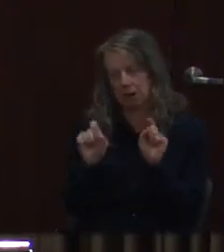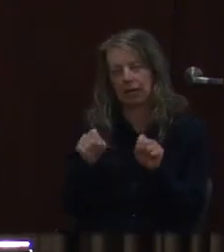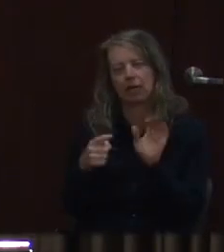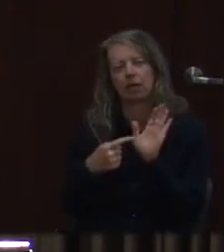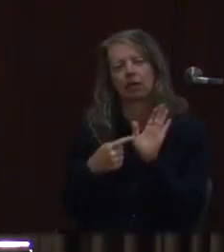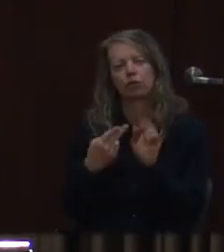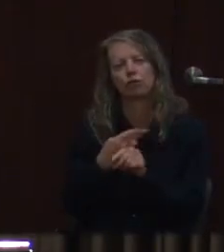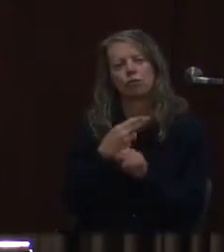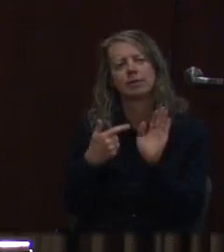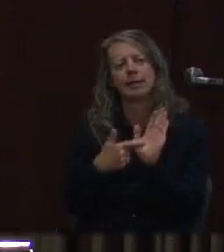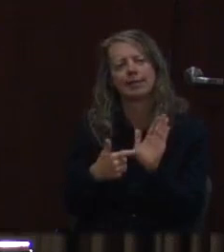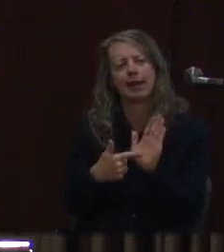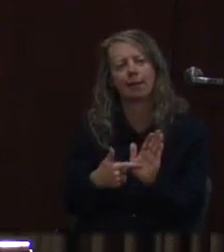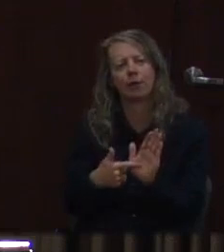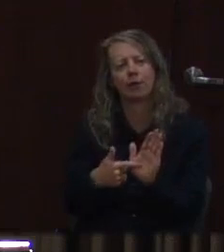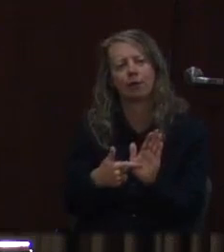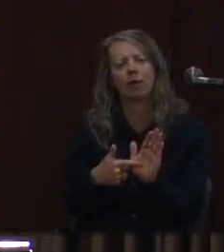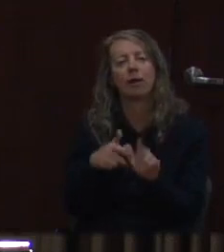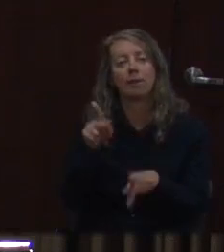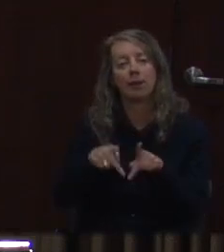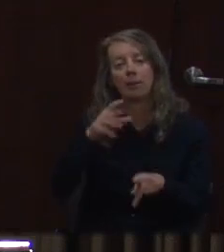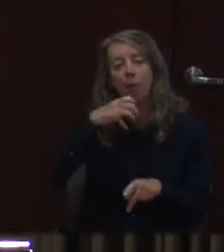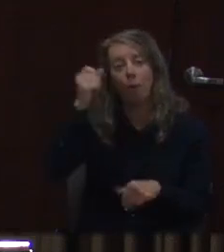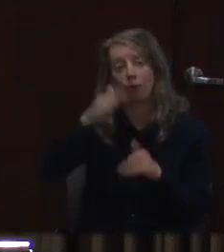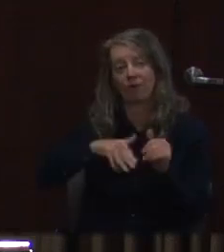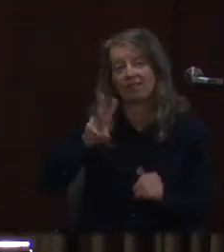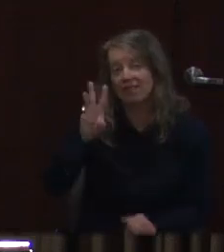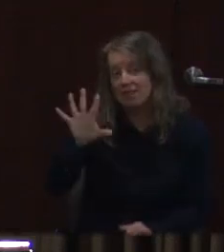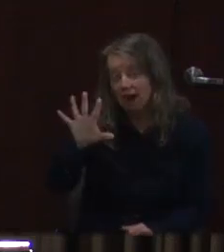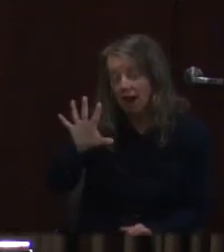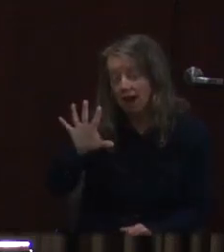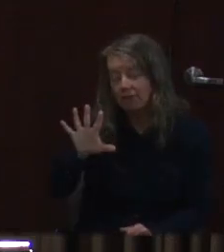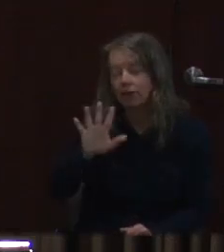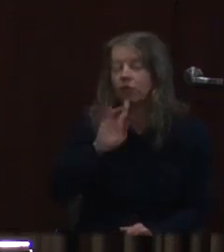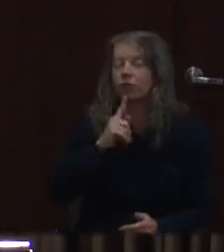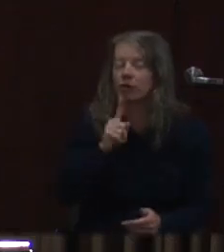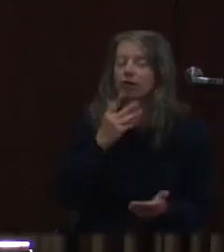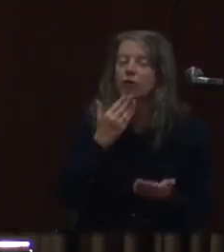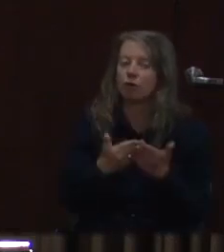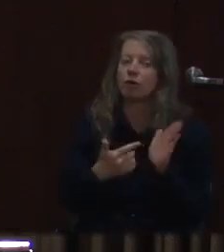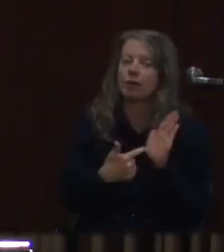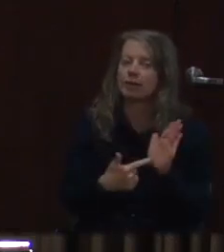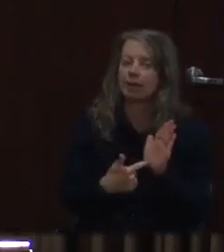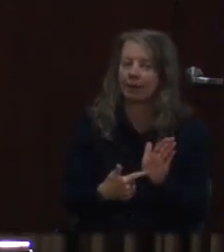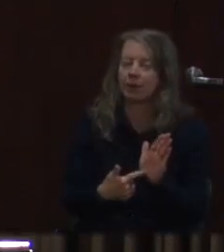example of our over 65 population as a really good example for